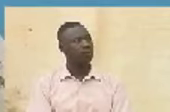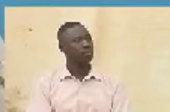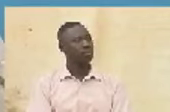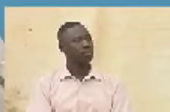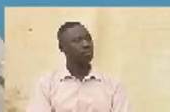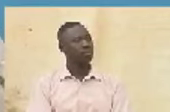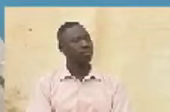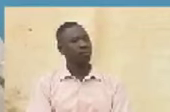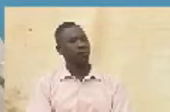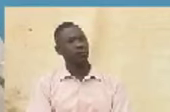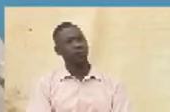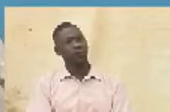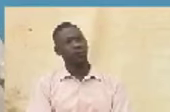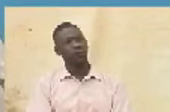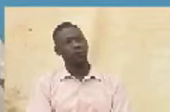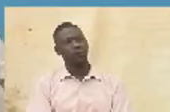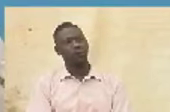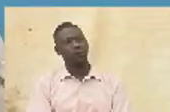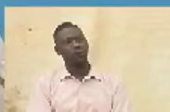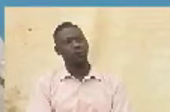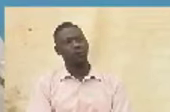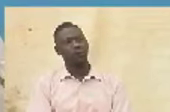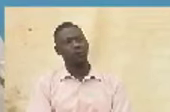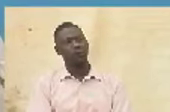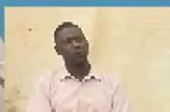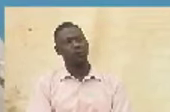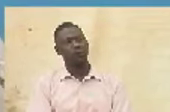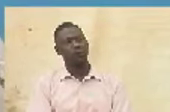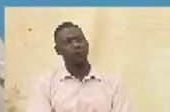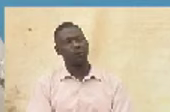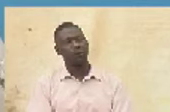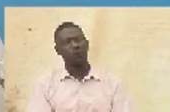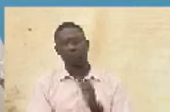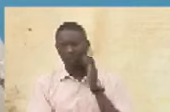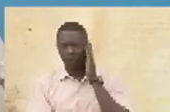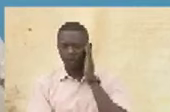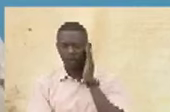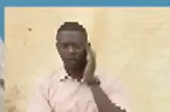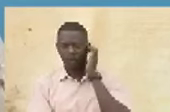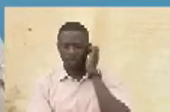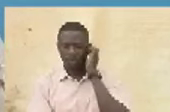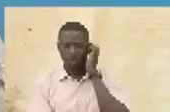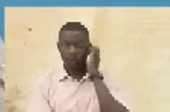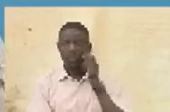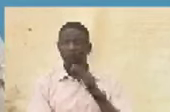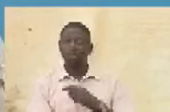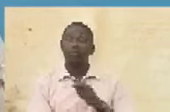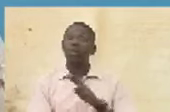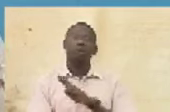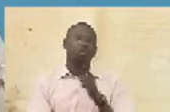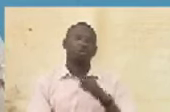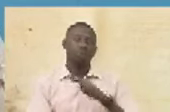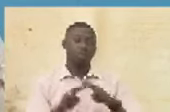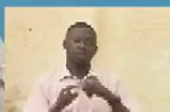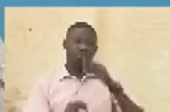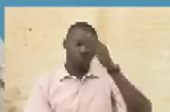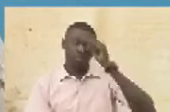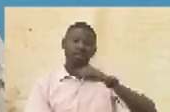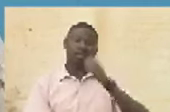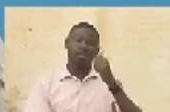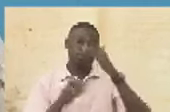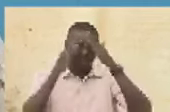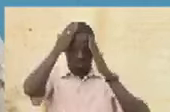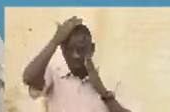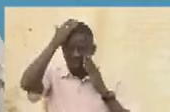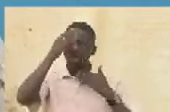walinge ni fata salo kondo ye wuragi bari soja rol ni green boys wol mantara salba hani wol be babanta no the green boys and the soldiers are